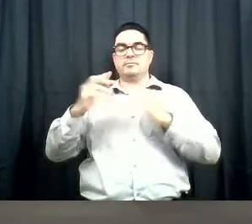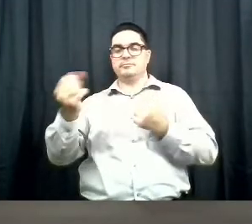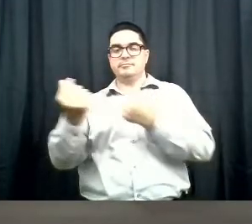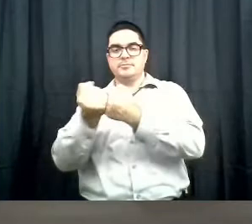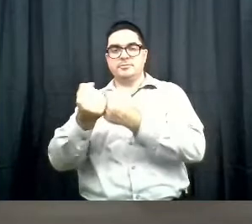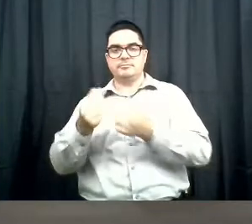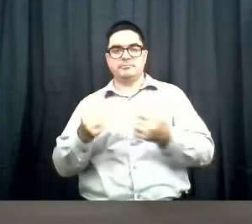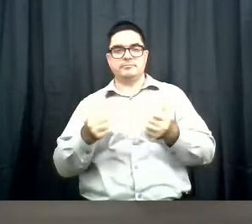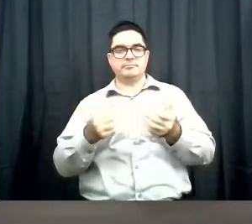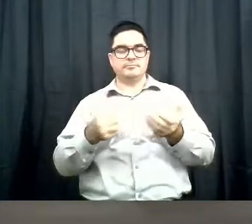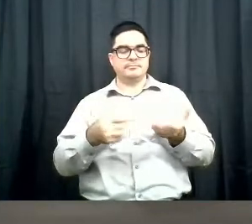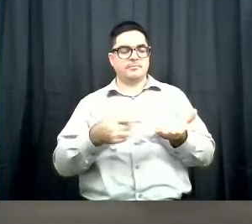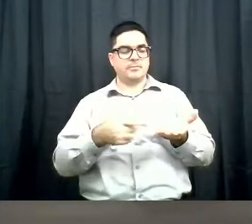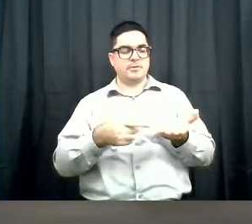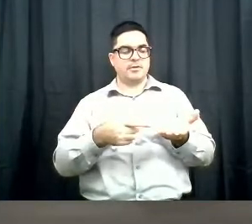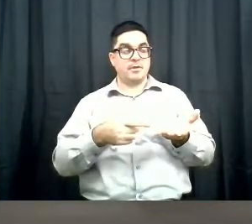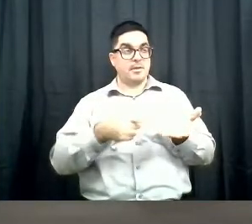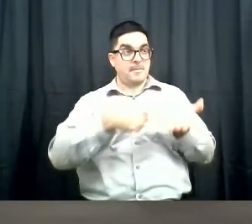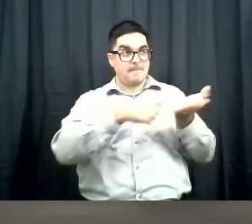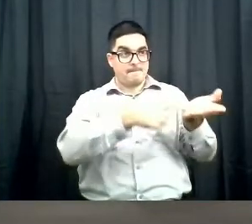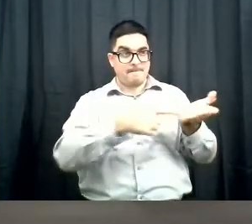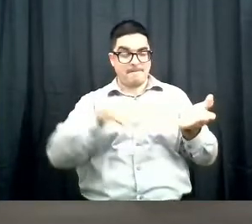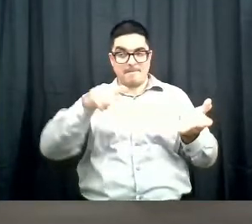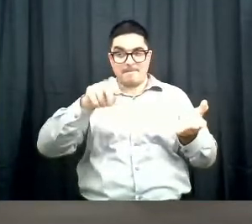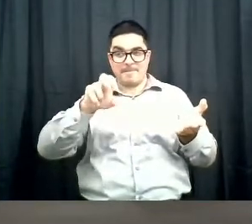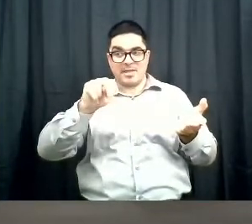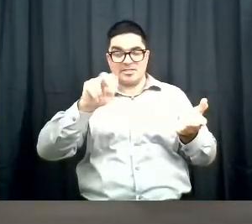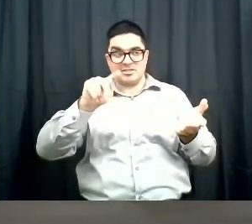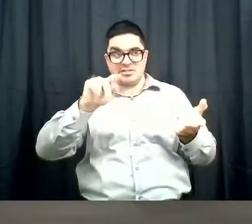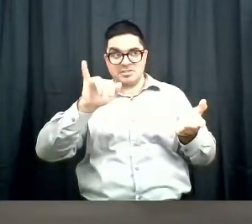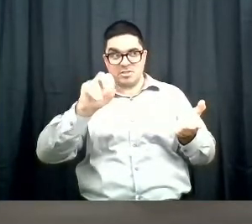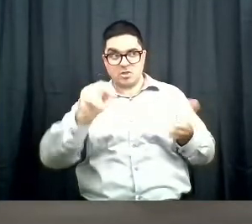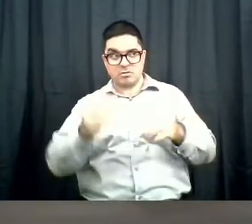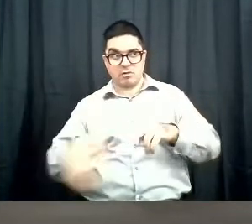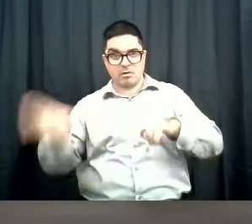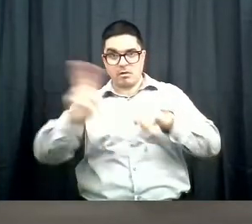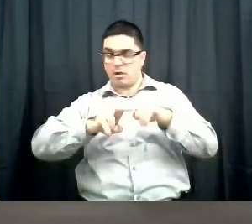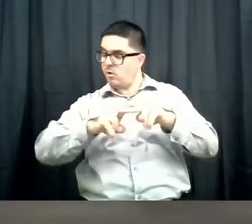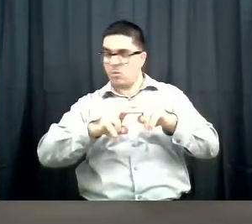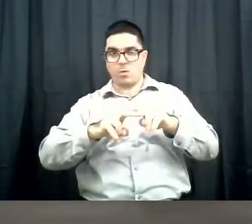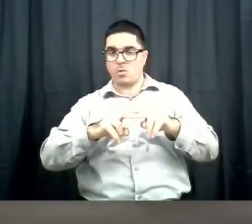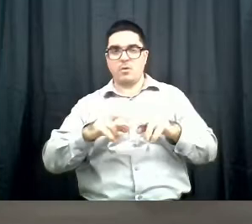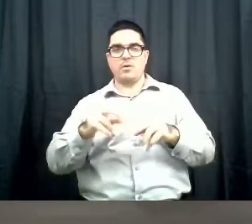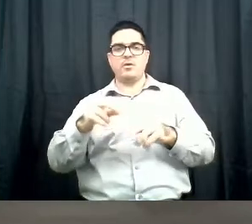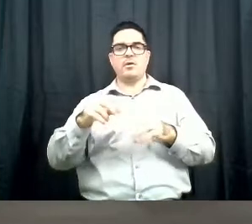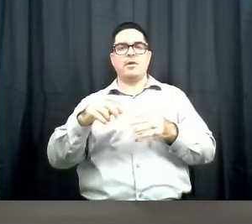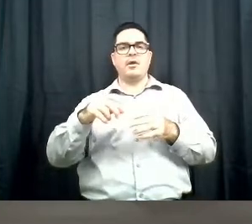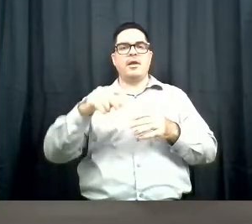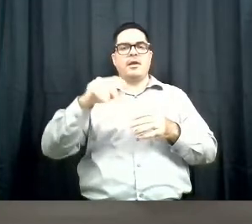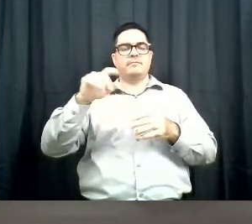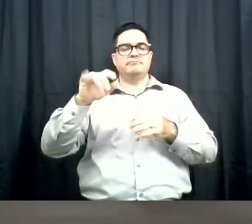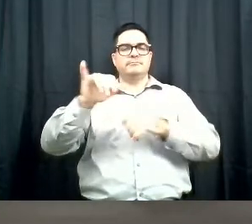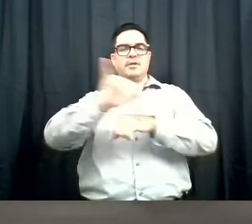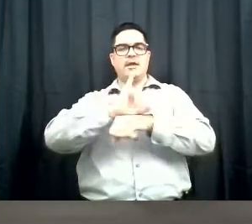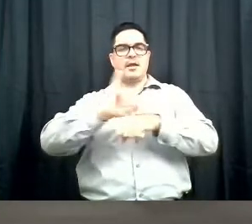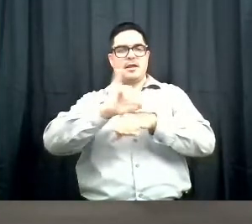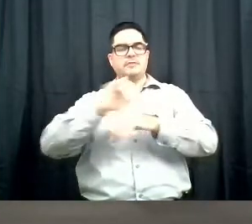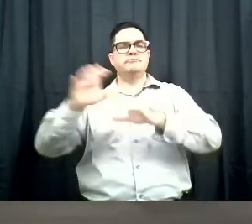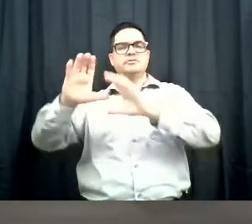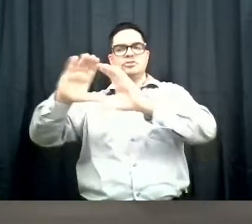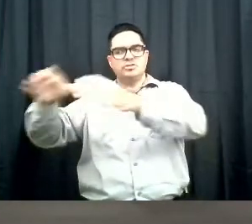pension benefit increases, since the benefits will be paid out of the payroll line item budget of the different agencies, corporations, and